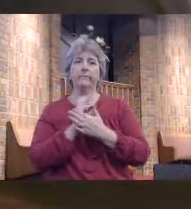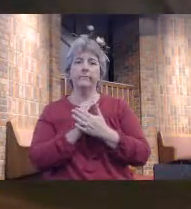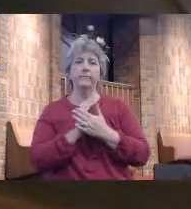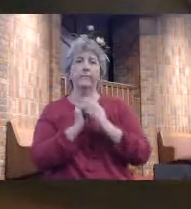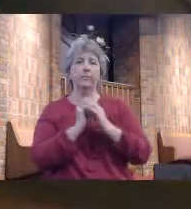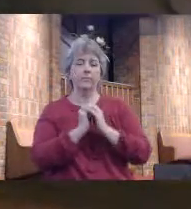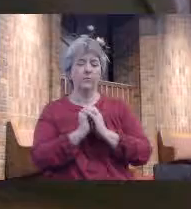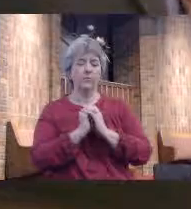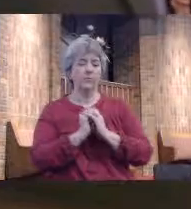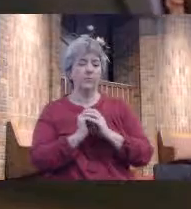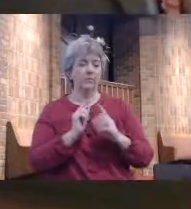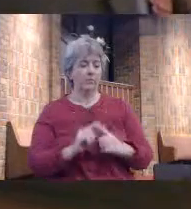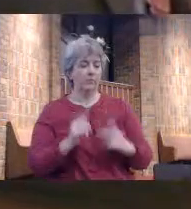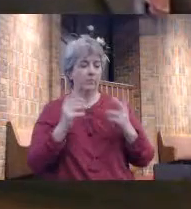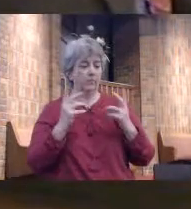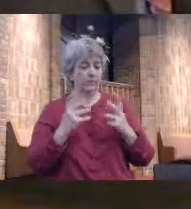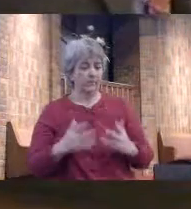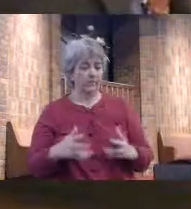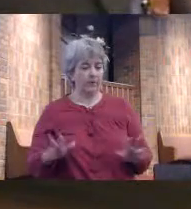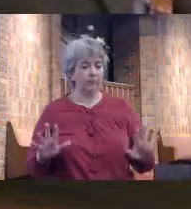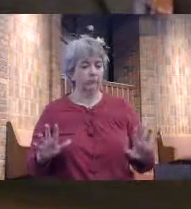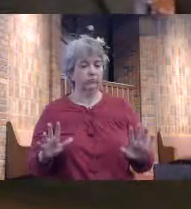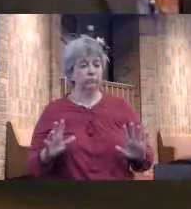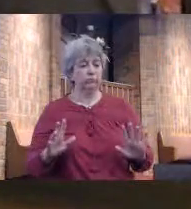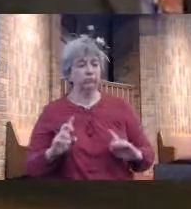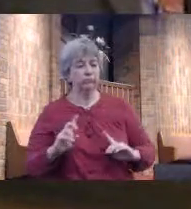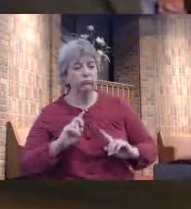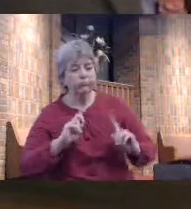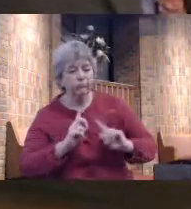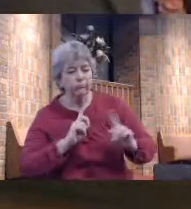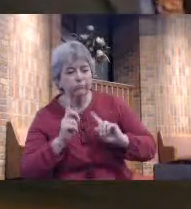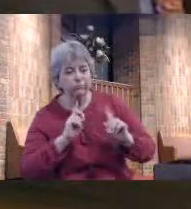And afterward, you have an opportunity to talk.